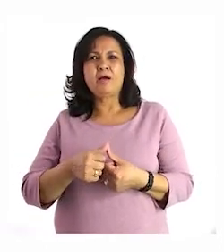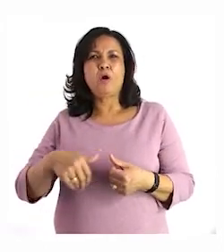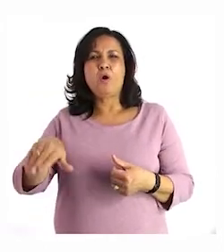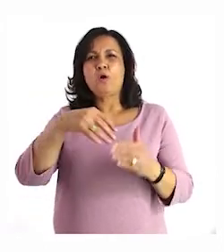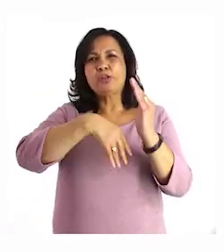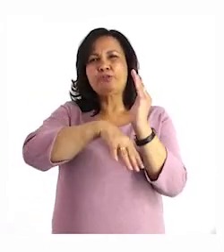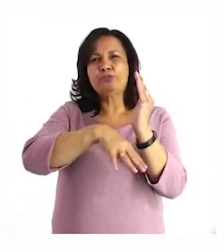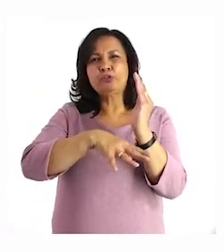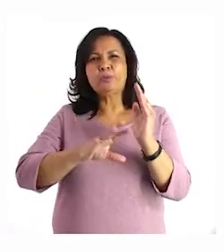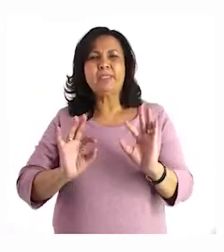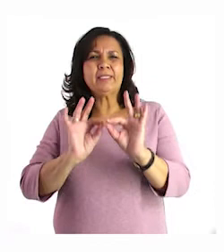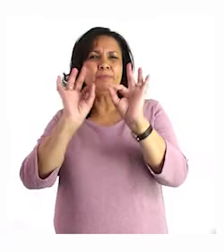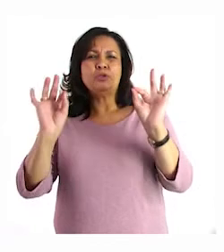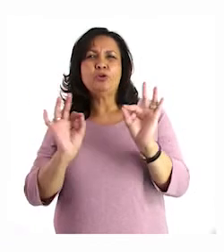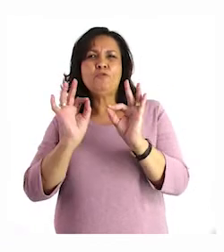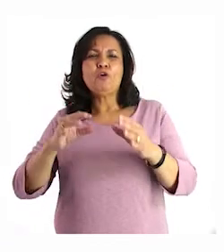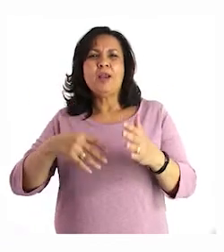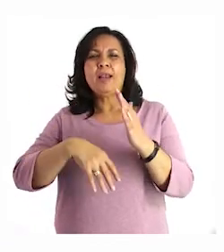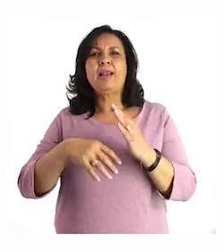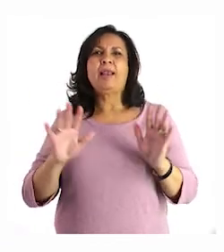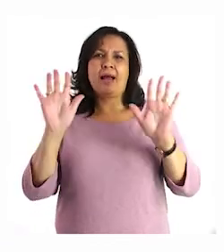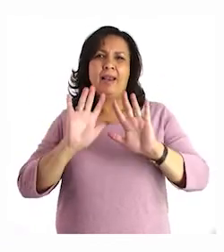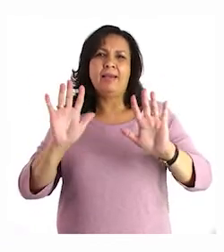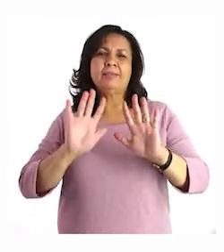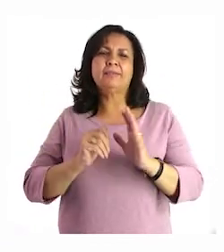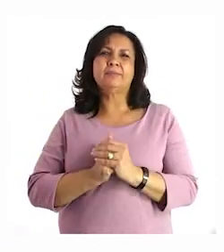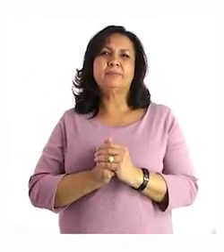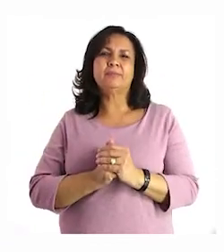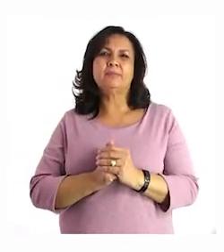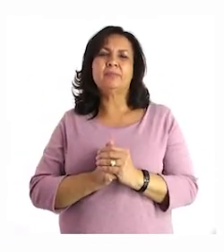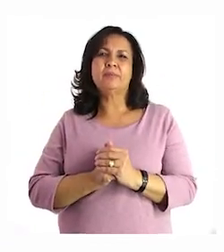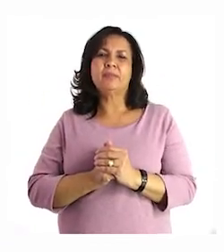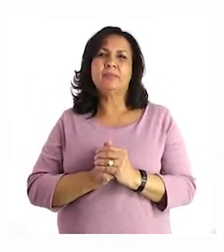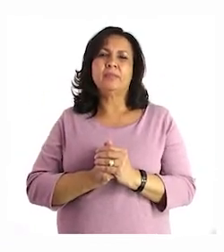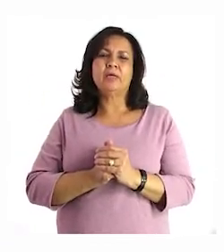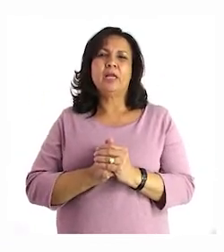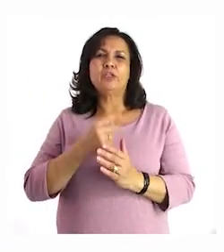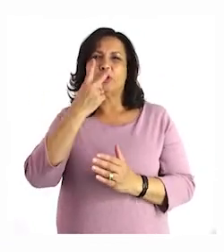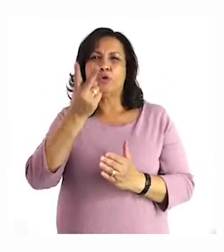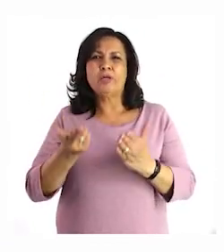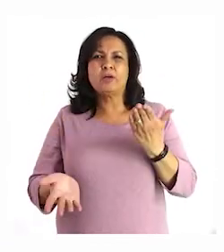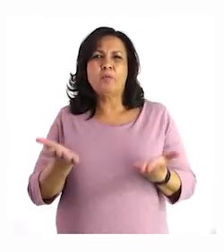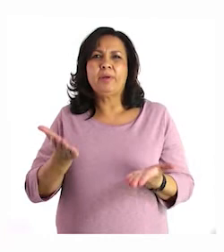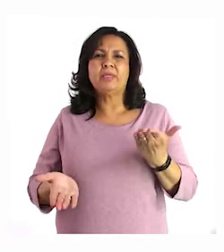all the lovely colors. Now, before you color this page, let's look at the comparison.